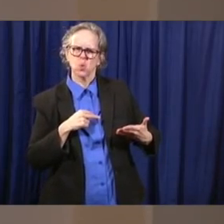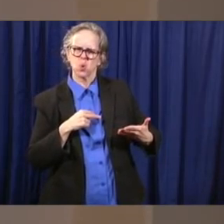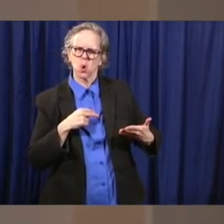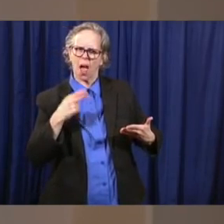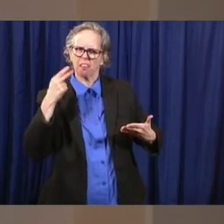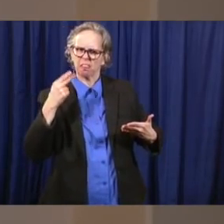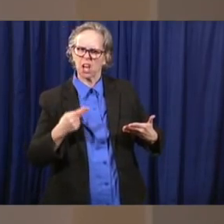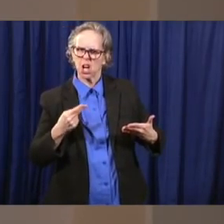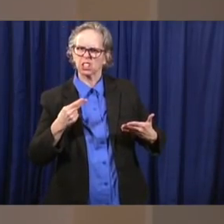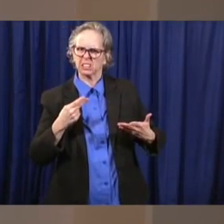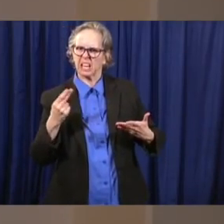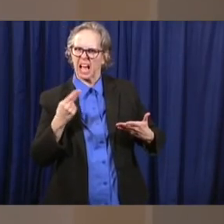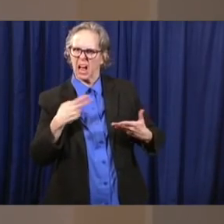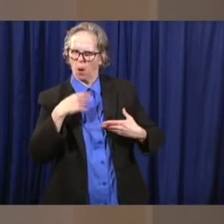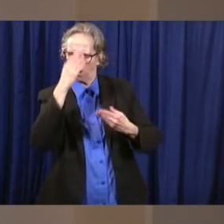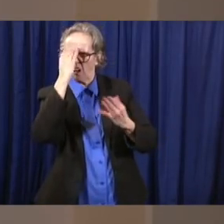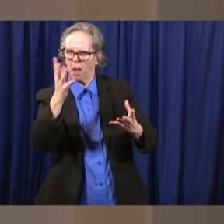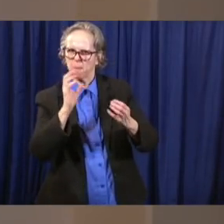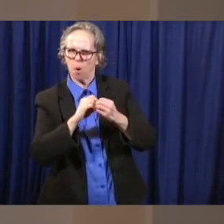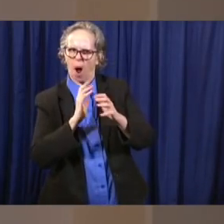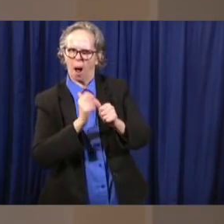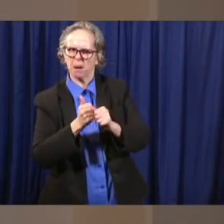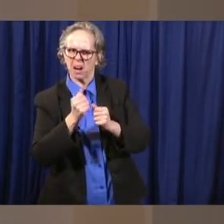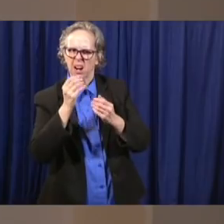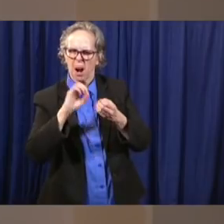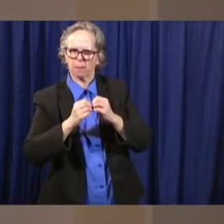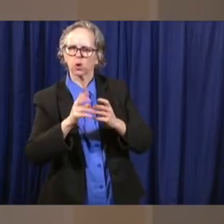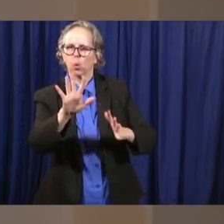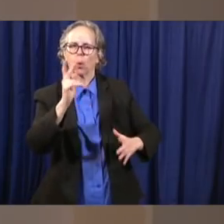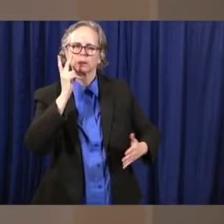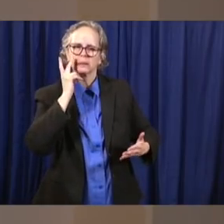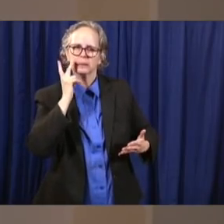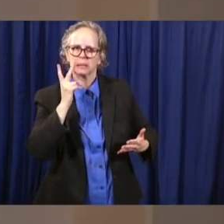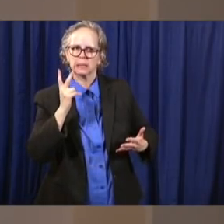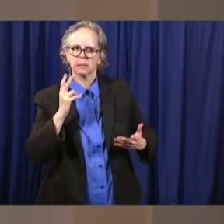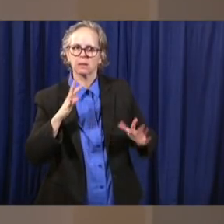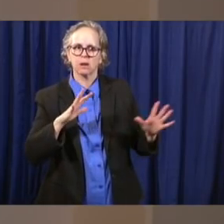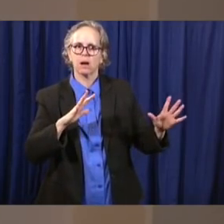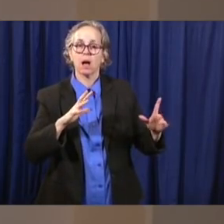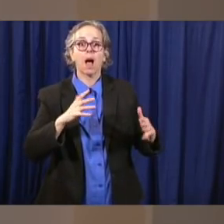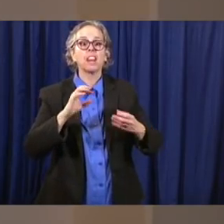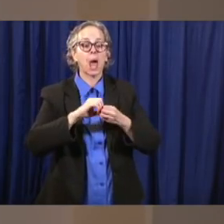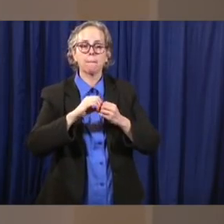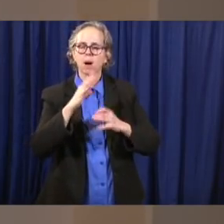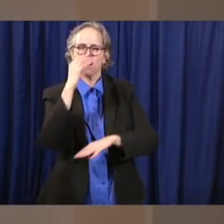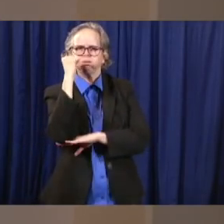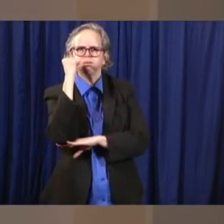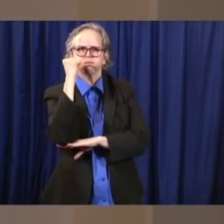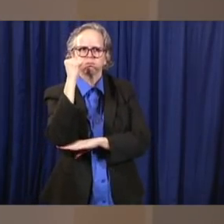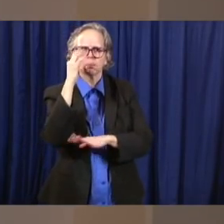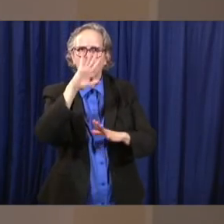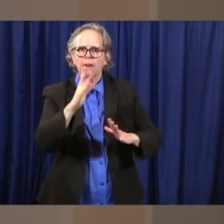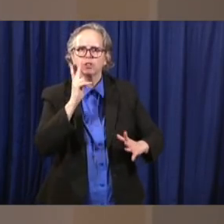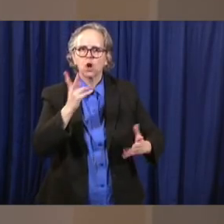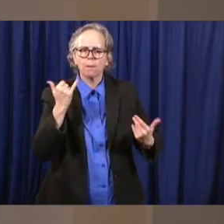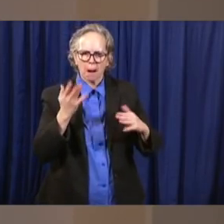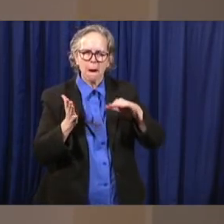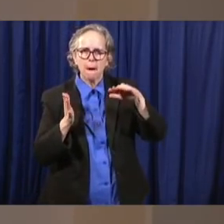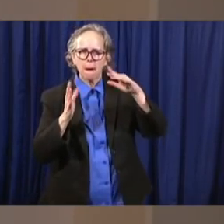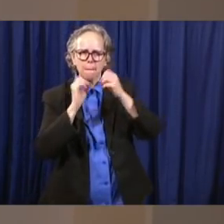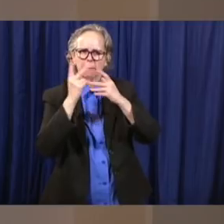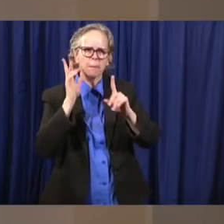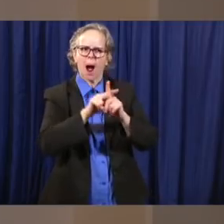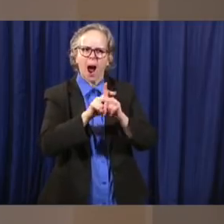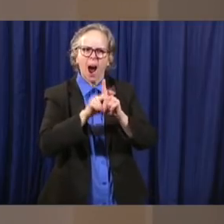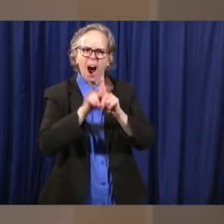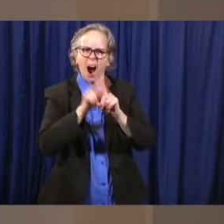they are processing a record number. There's no time in history that's ever even come close to the amount of unemployment